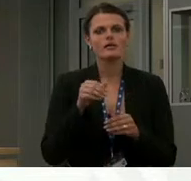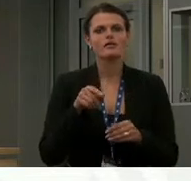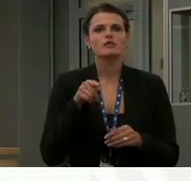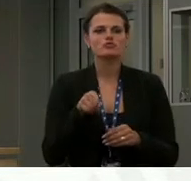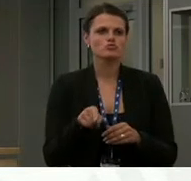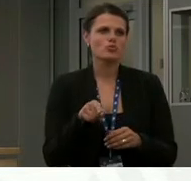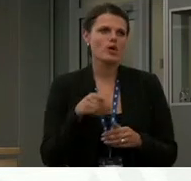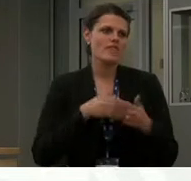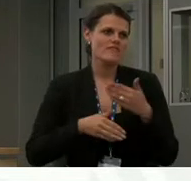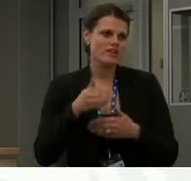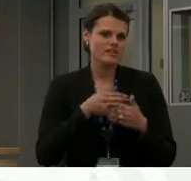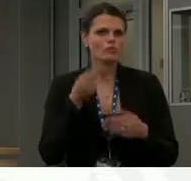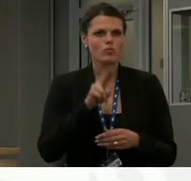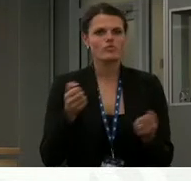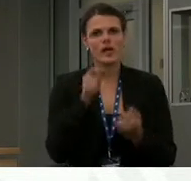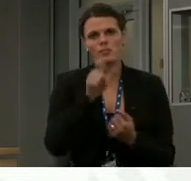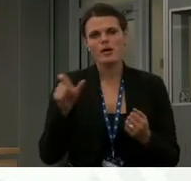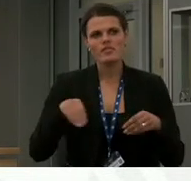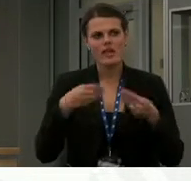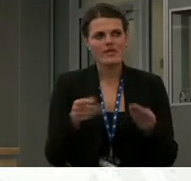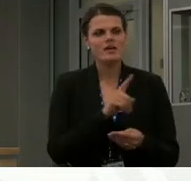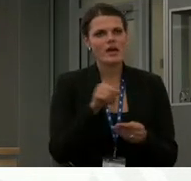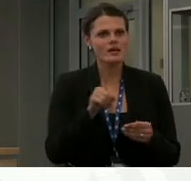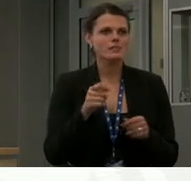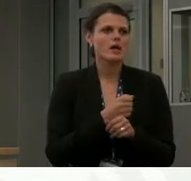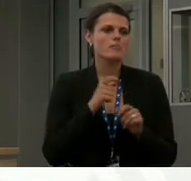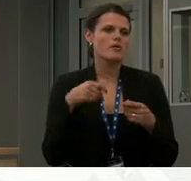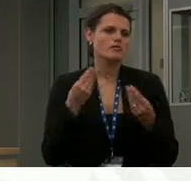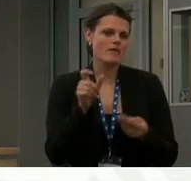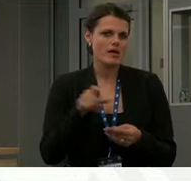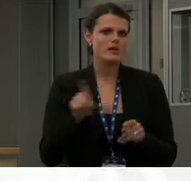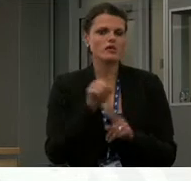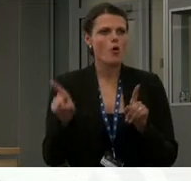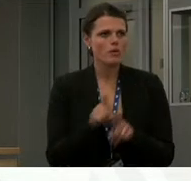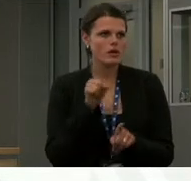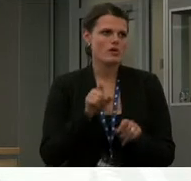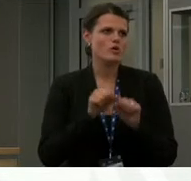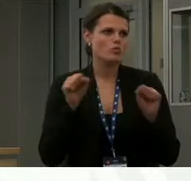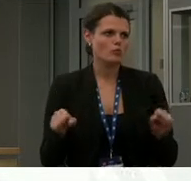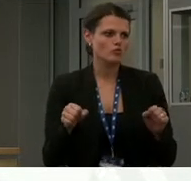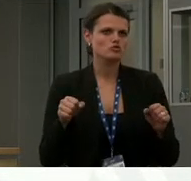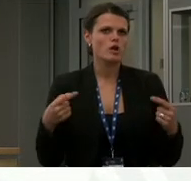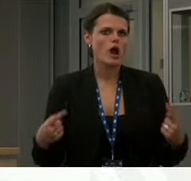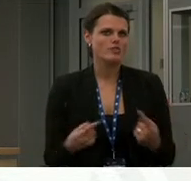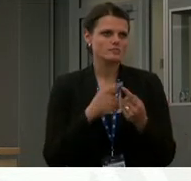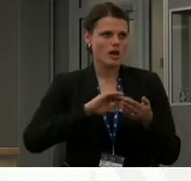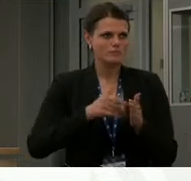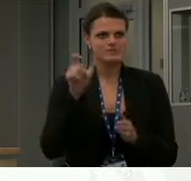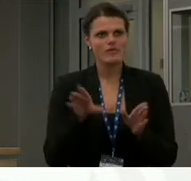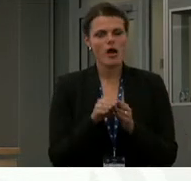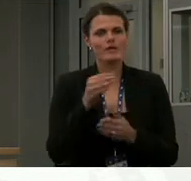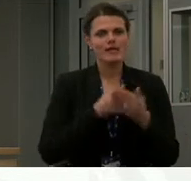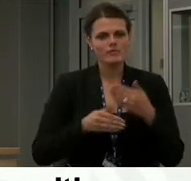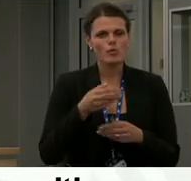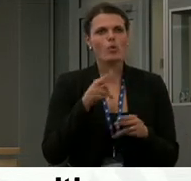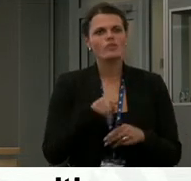Employers are obliged, public and private, are obliged to provide reasonable accommodation to persons with disability. This means